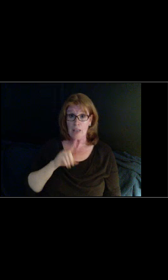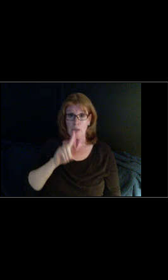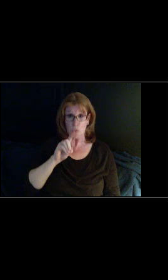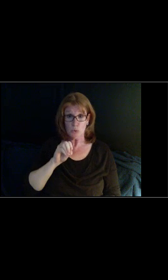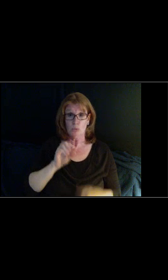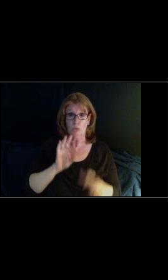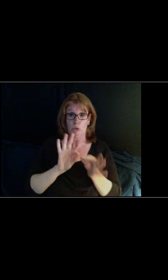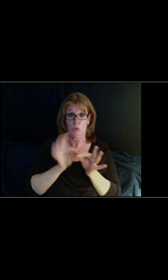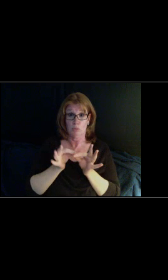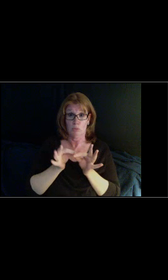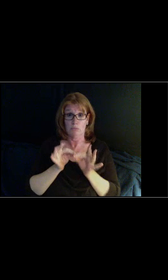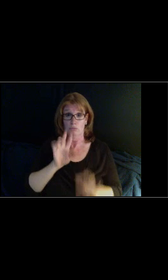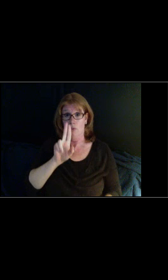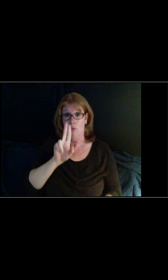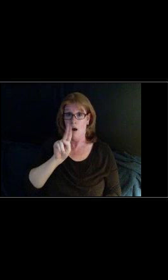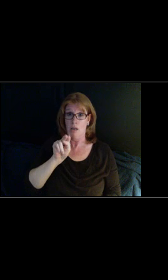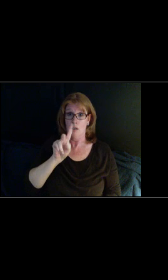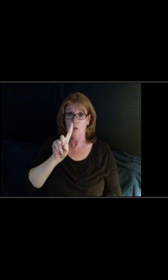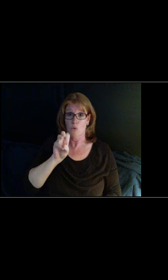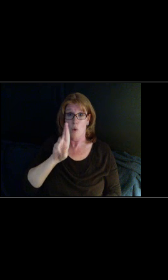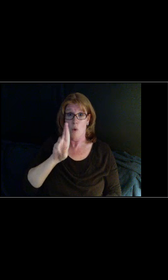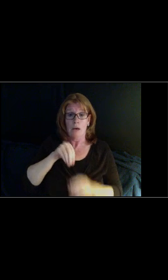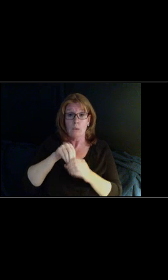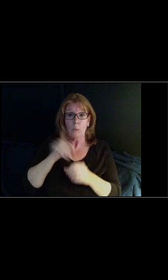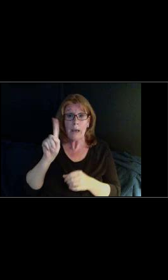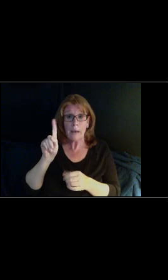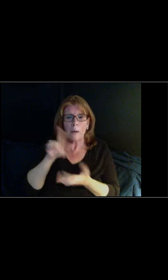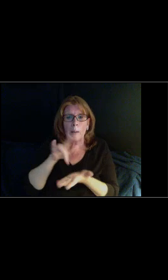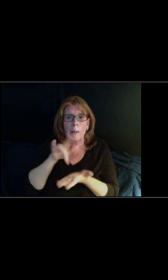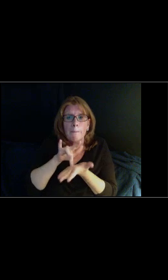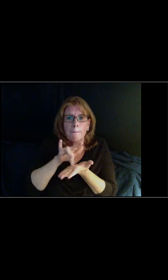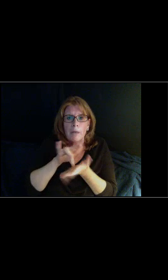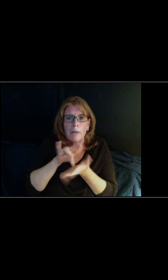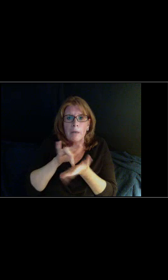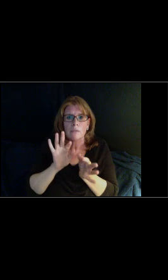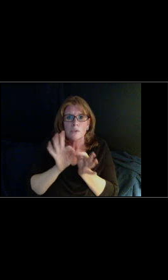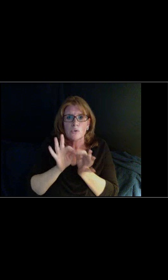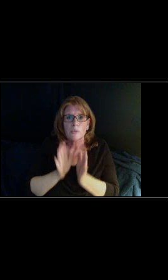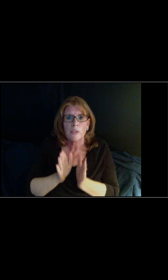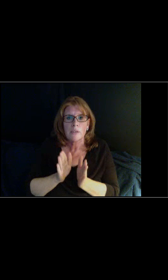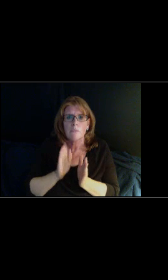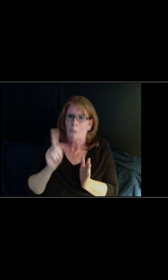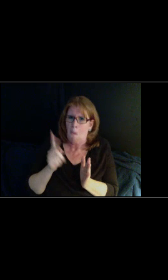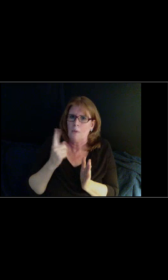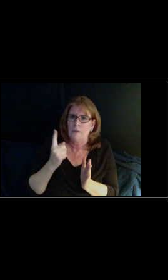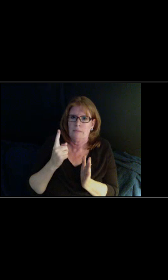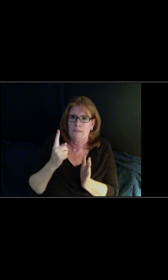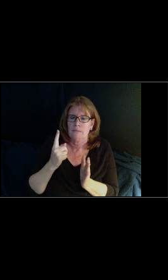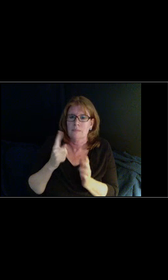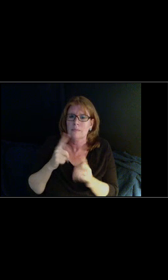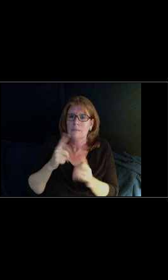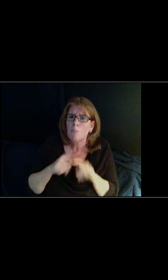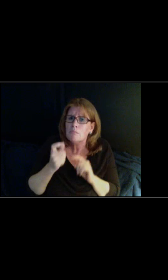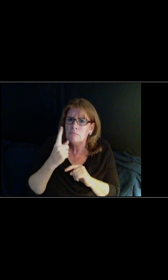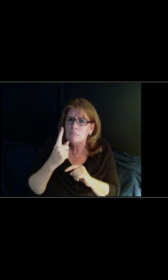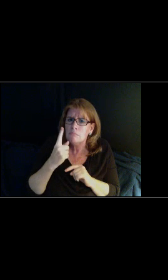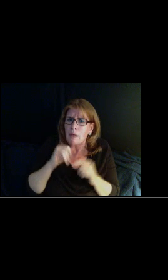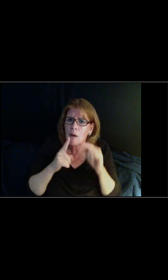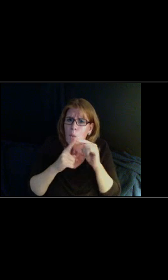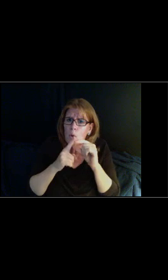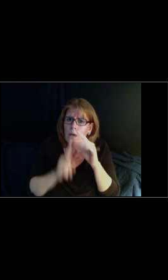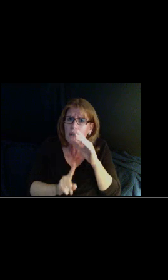A lot of individuals use American Sign Language in a lot of different areas. I